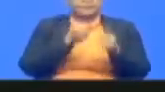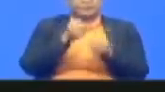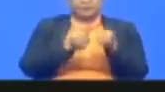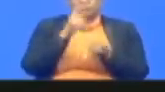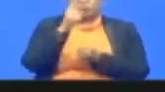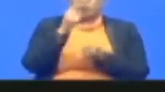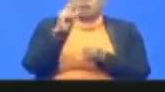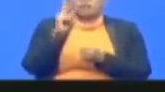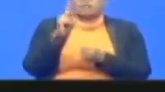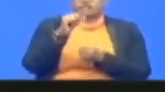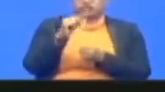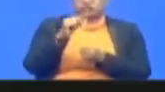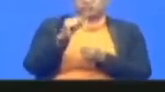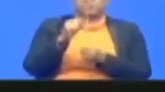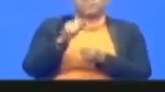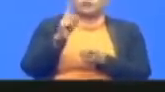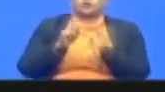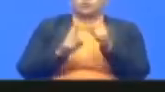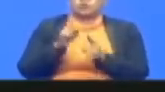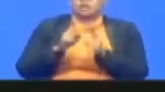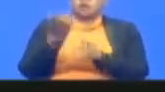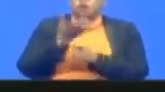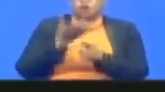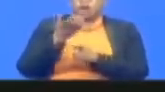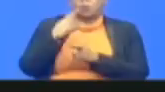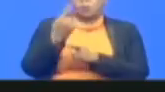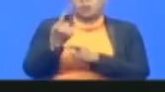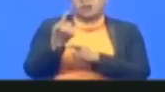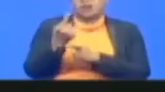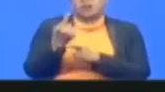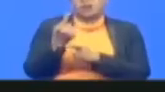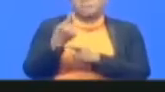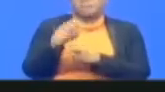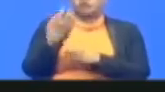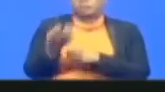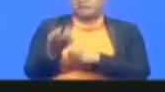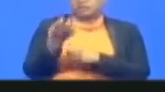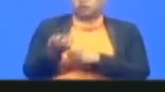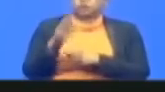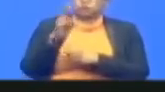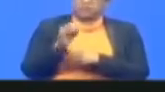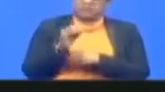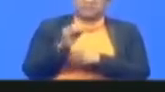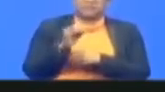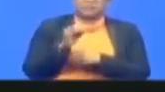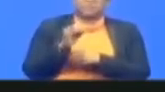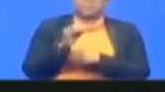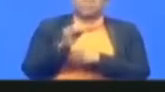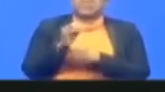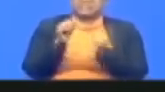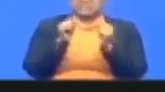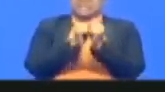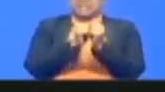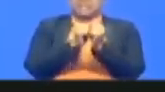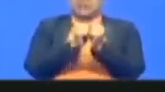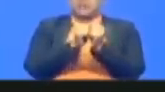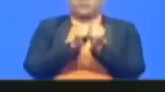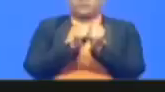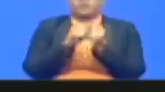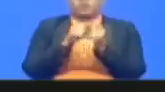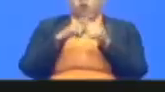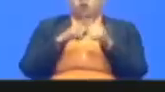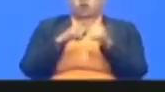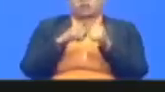kilo. She bought cooking oil worth 100 shillings, tomatoes for 20 shillings and 10 shillings for the